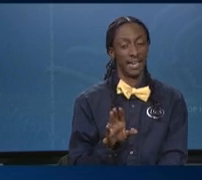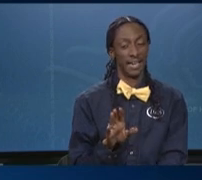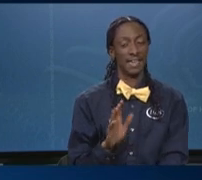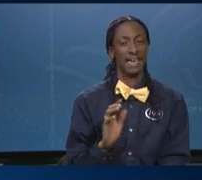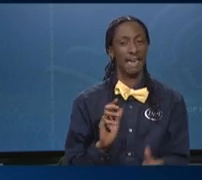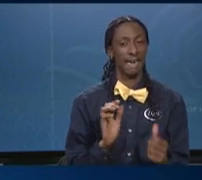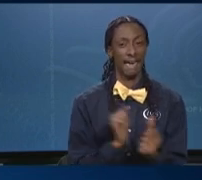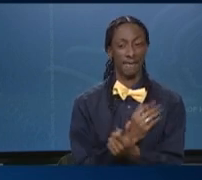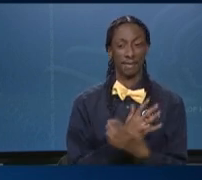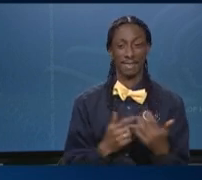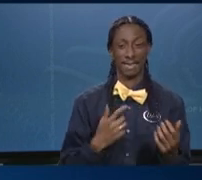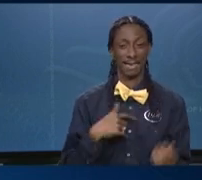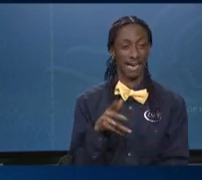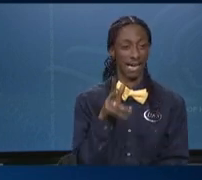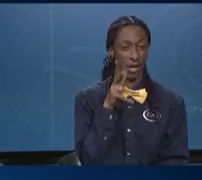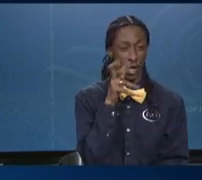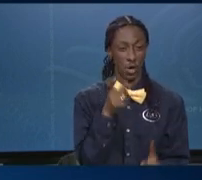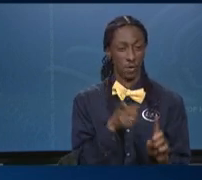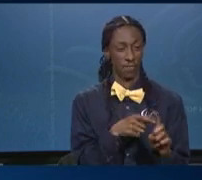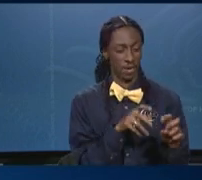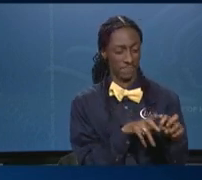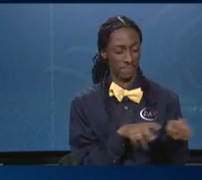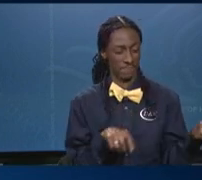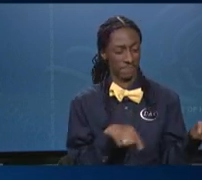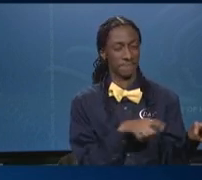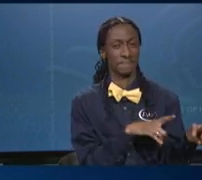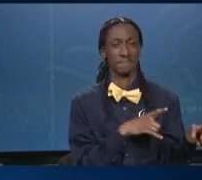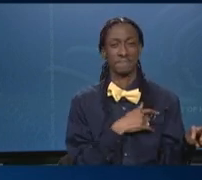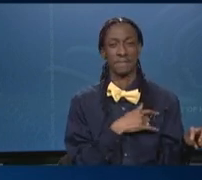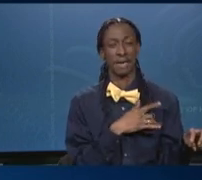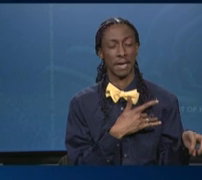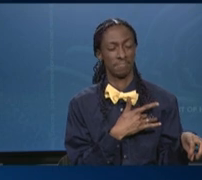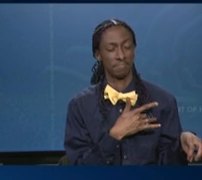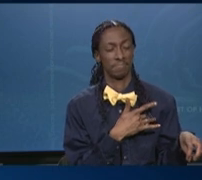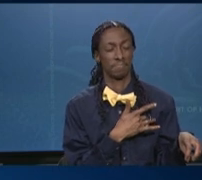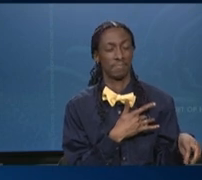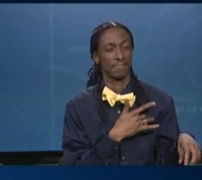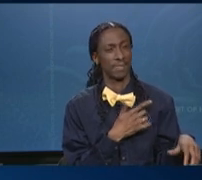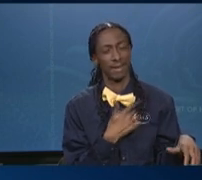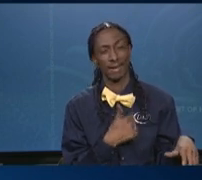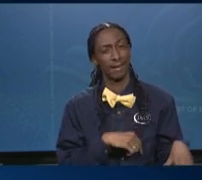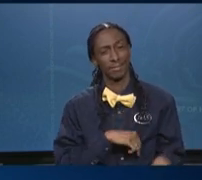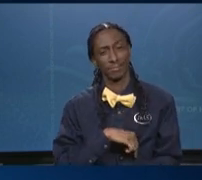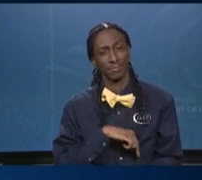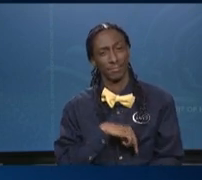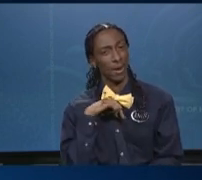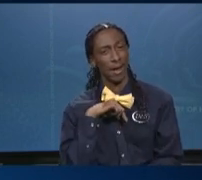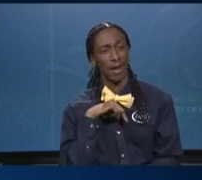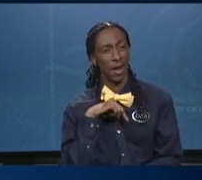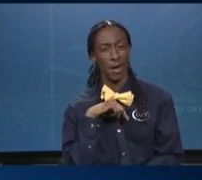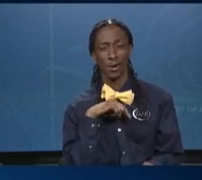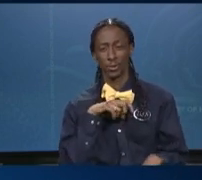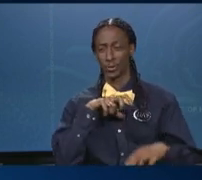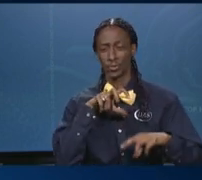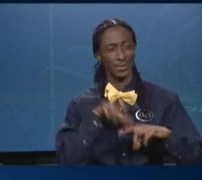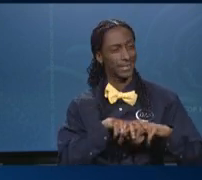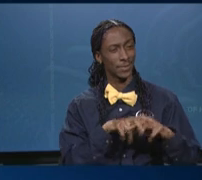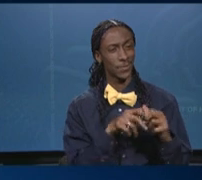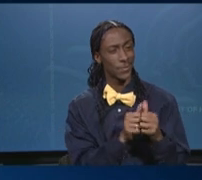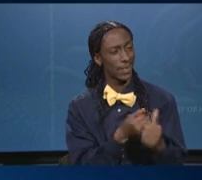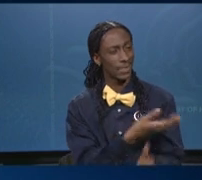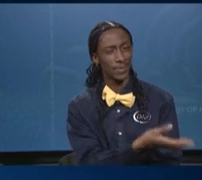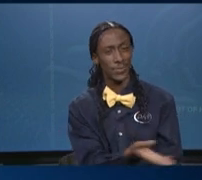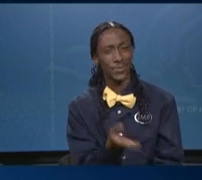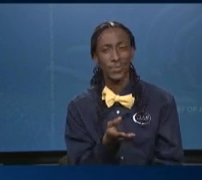I heard from all of my colleagues resonates and just makes me so proud to be sitting here on this panel with them. Like